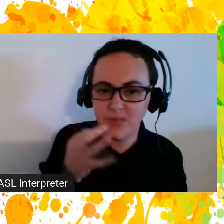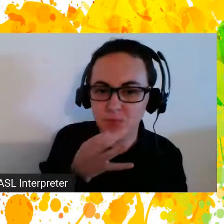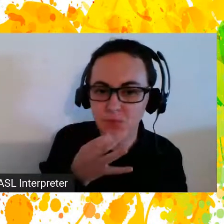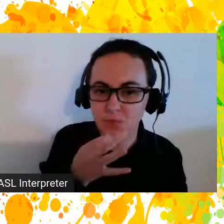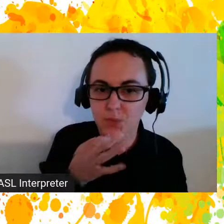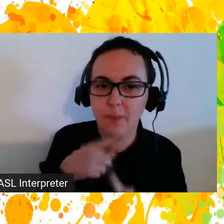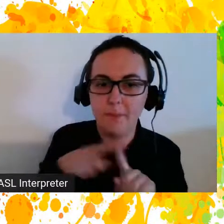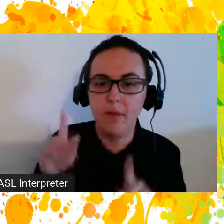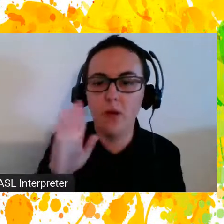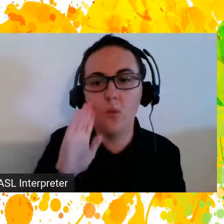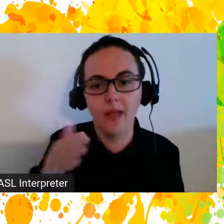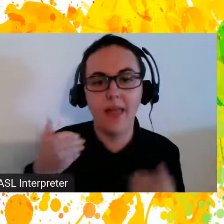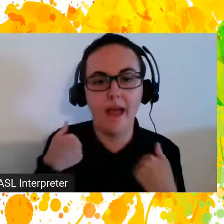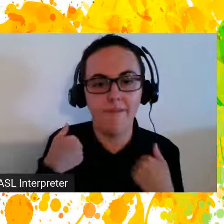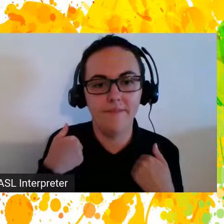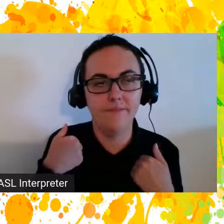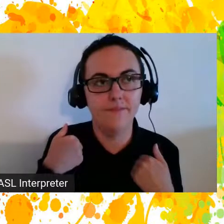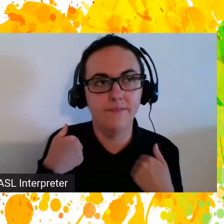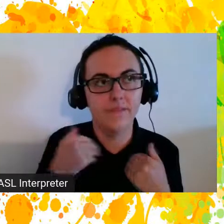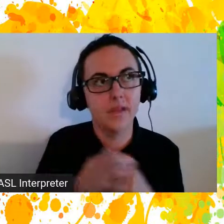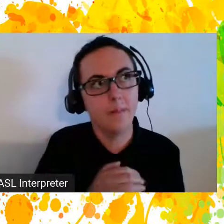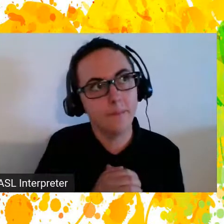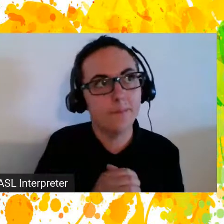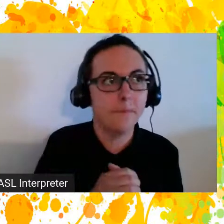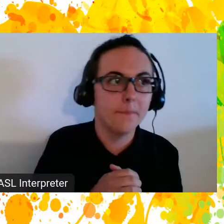But we will have